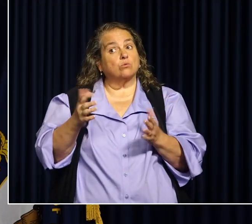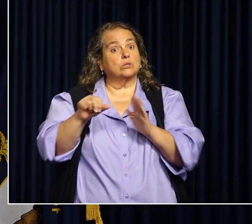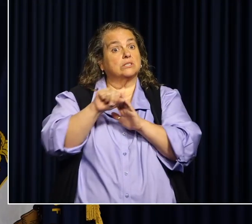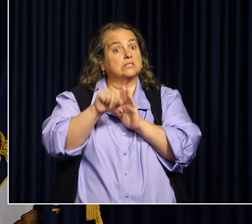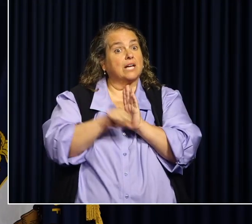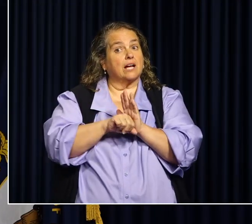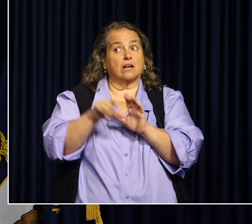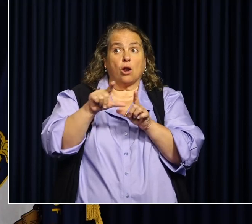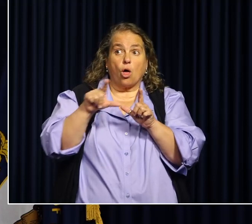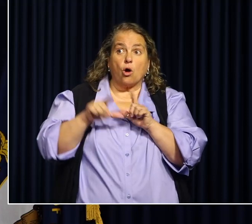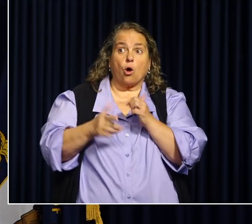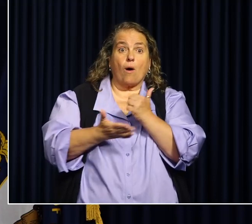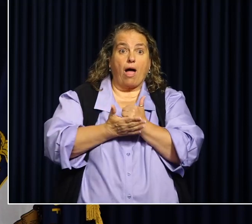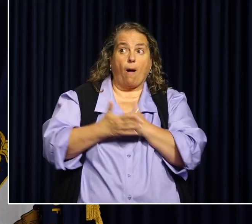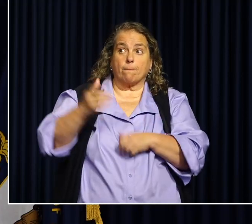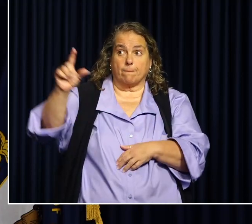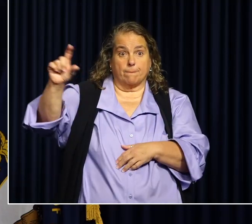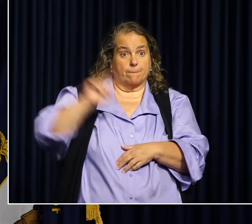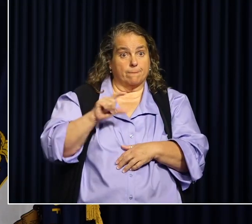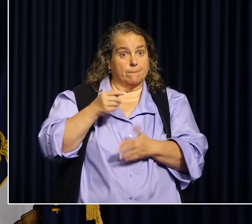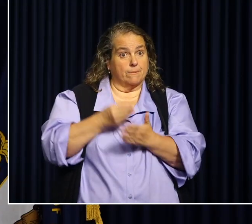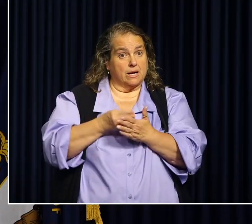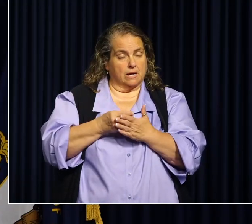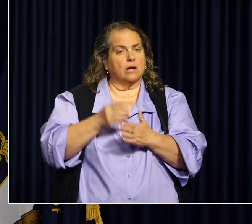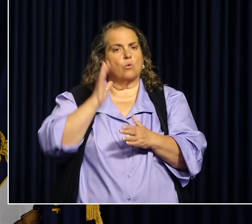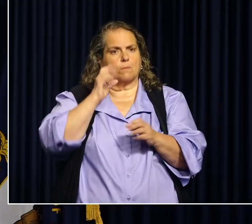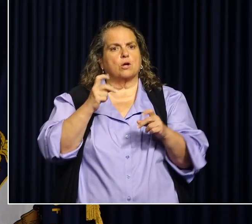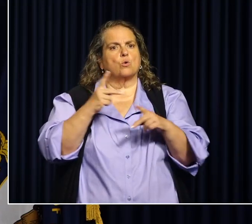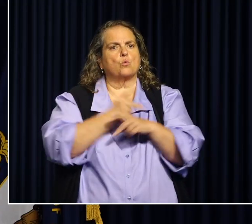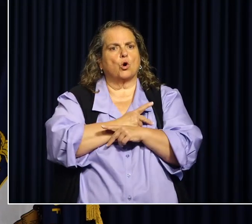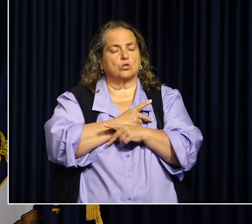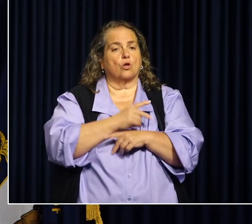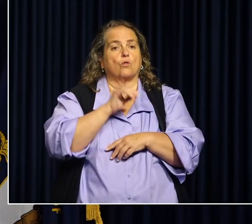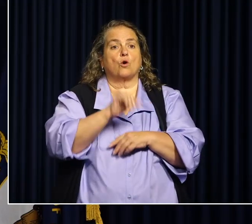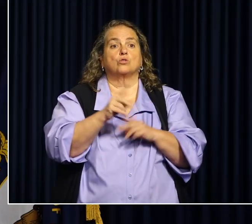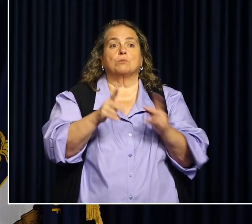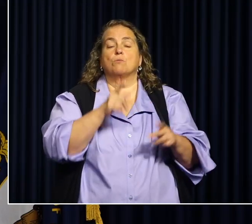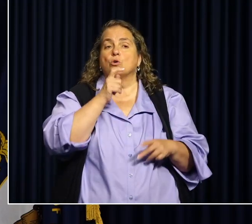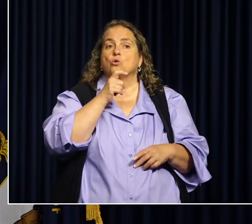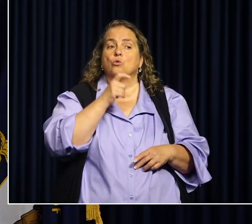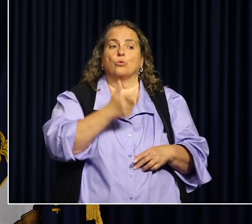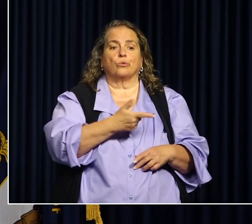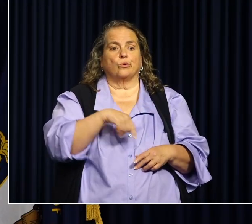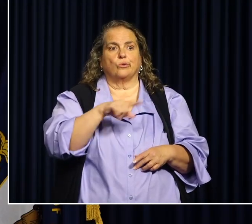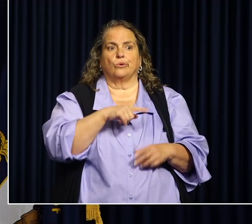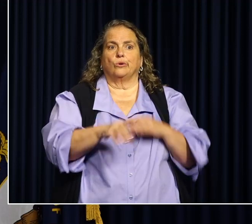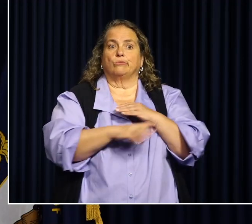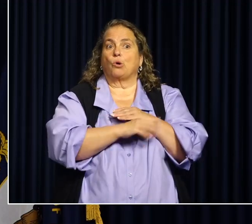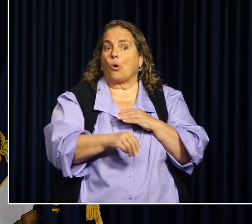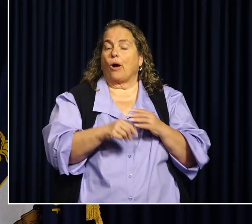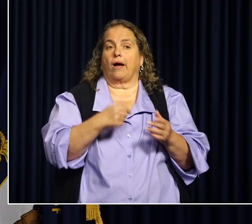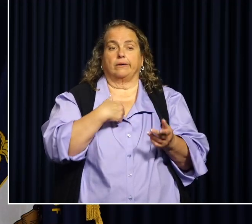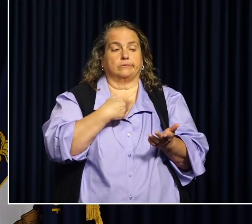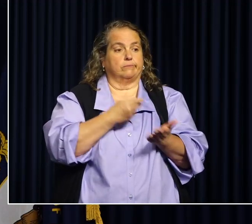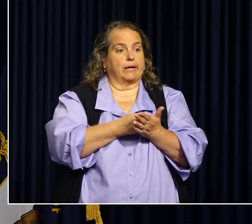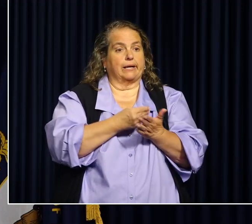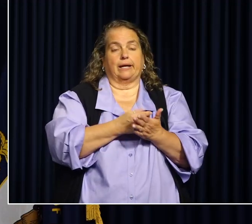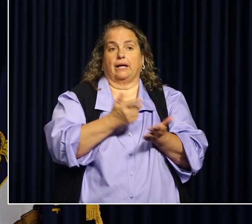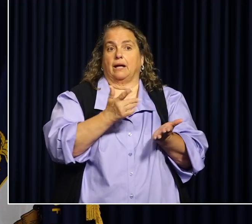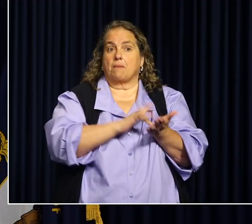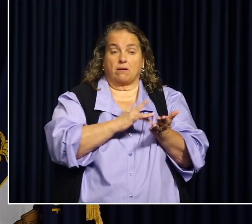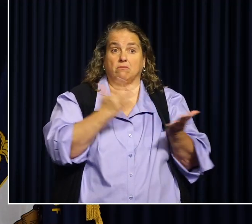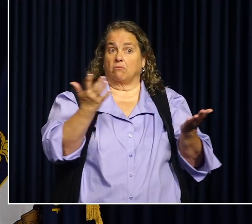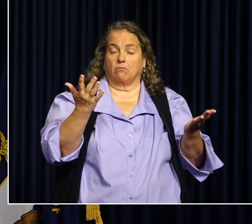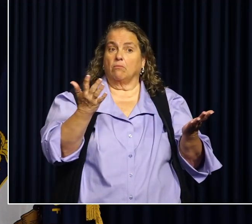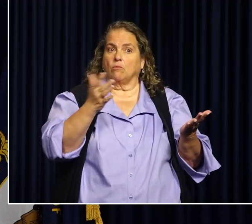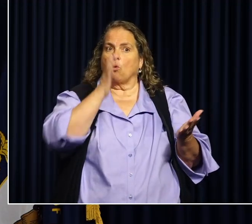Those that are marginalized will further fall through the cracks. This is funding we have to have. And again, if the federal government